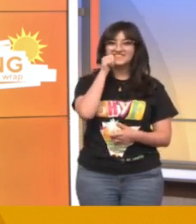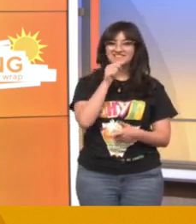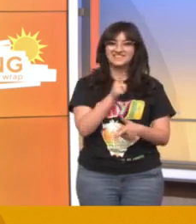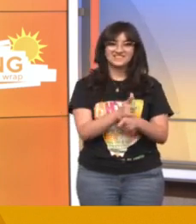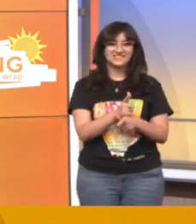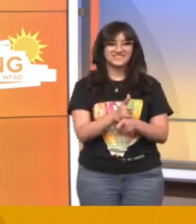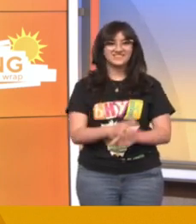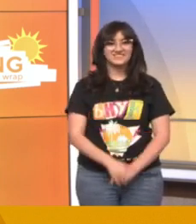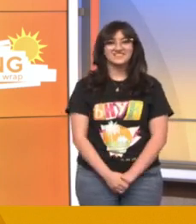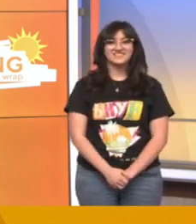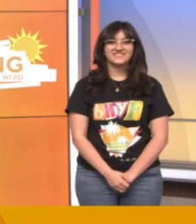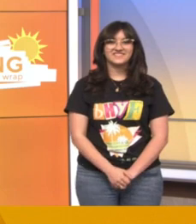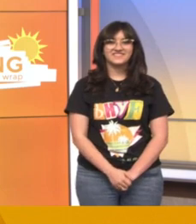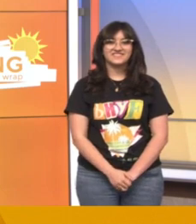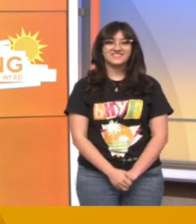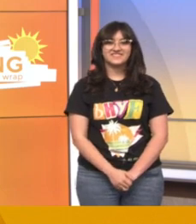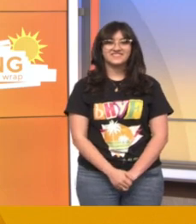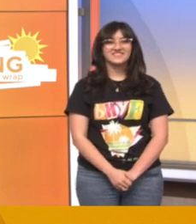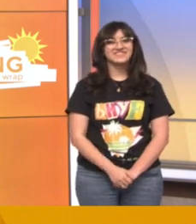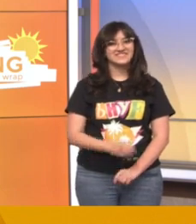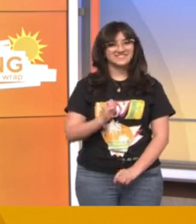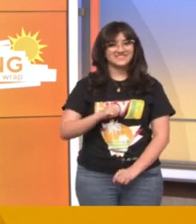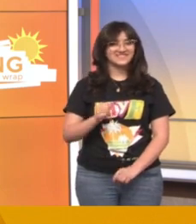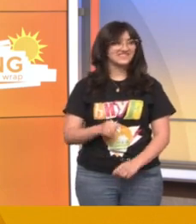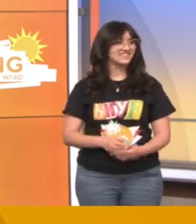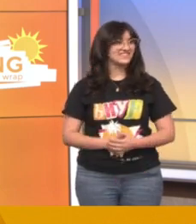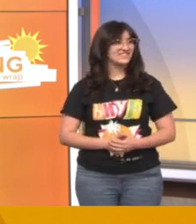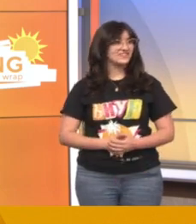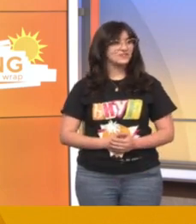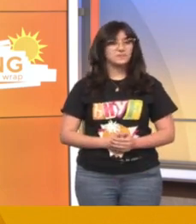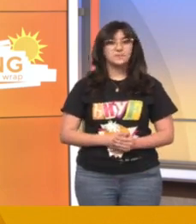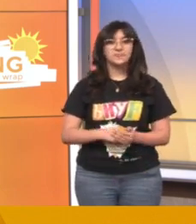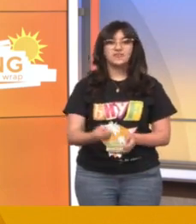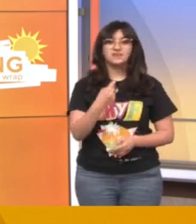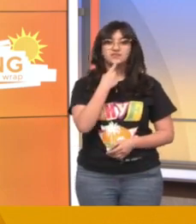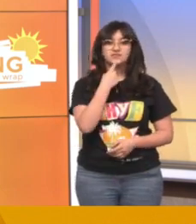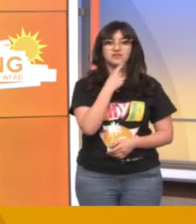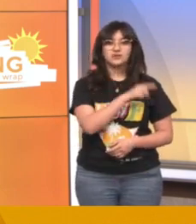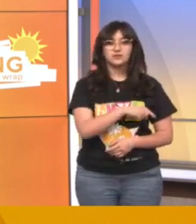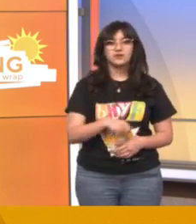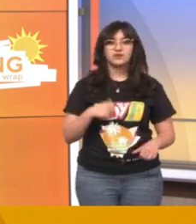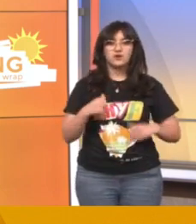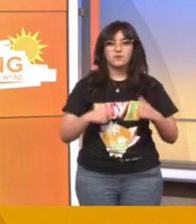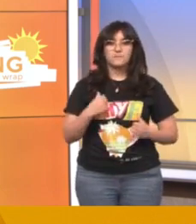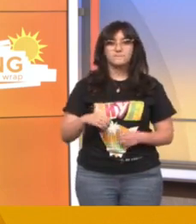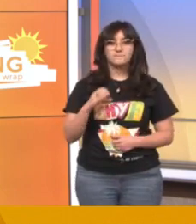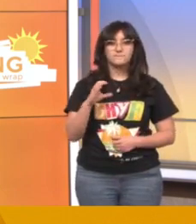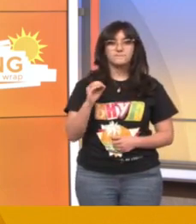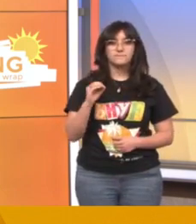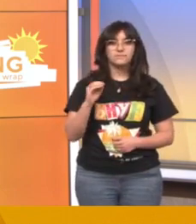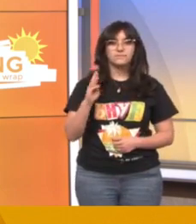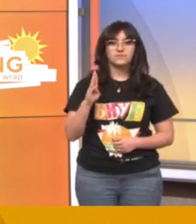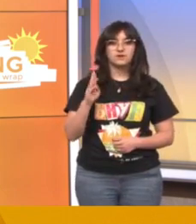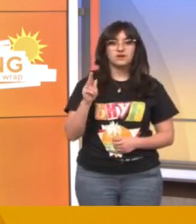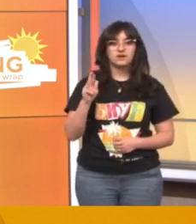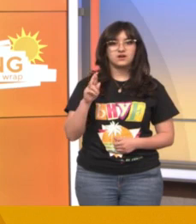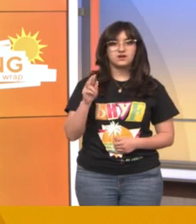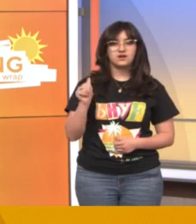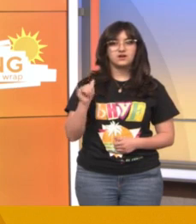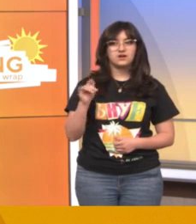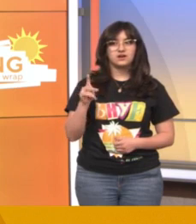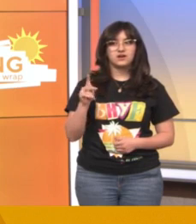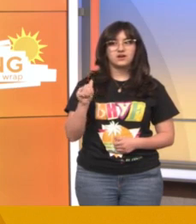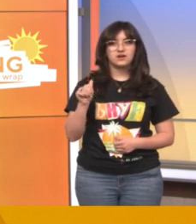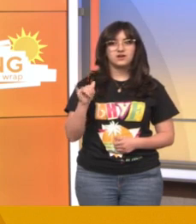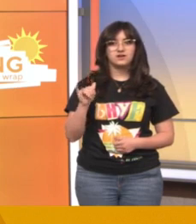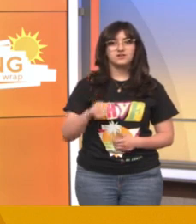is here. So thank you so much for being here as well. Let's talk really quickly before we get to Cobra Kai and Mark gets to I can fanboy out.